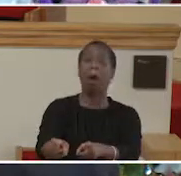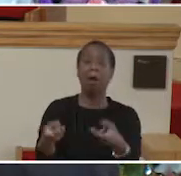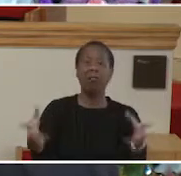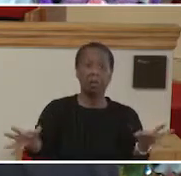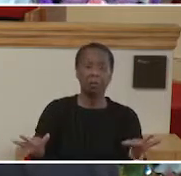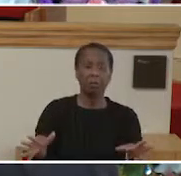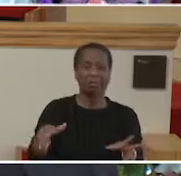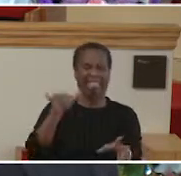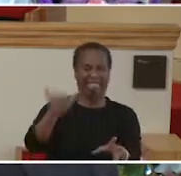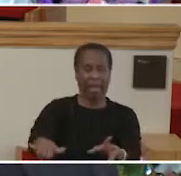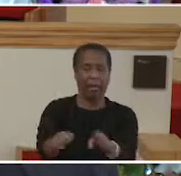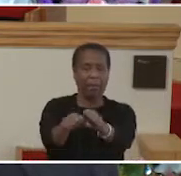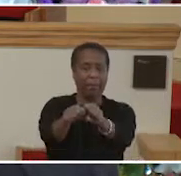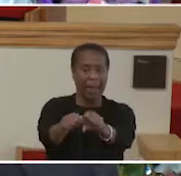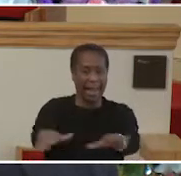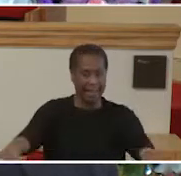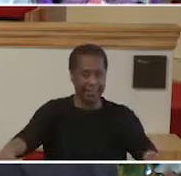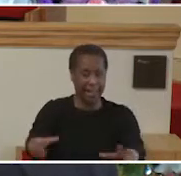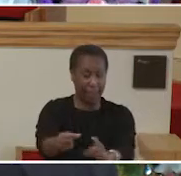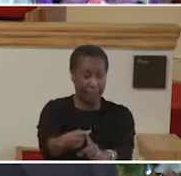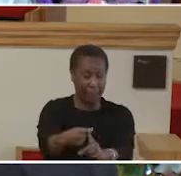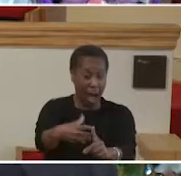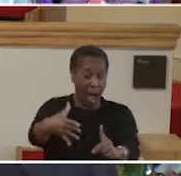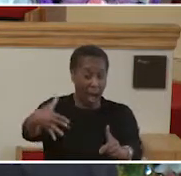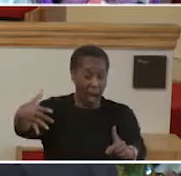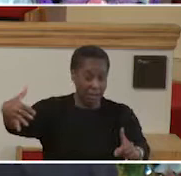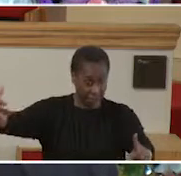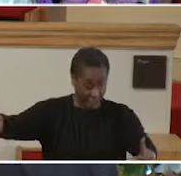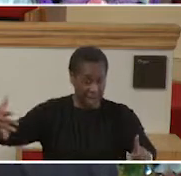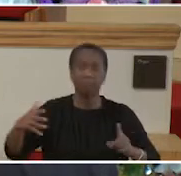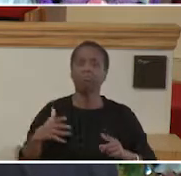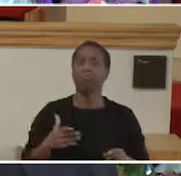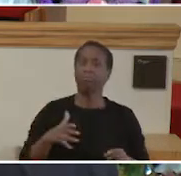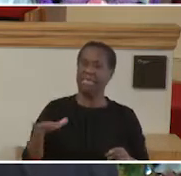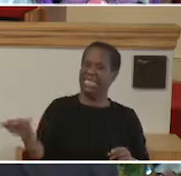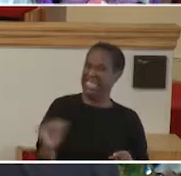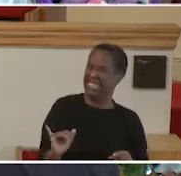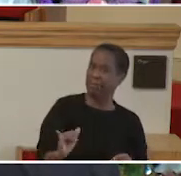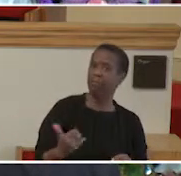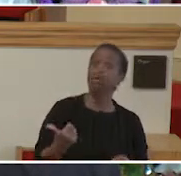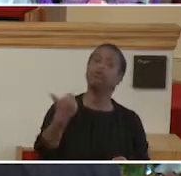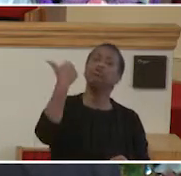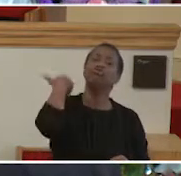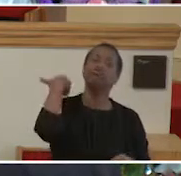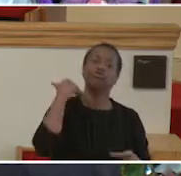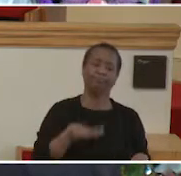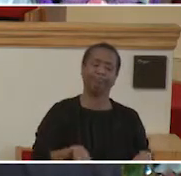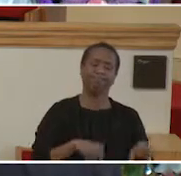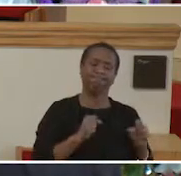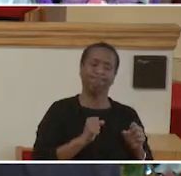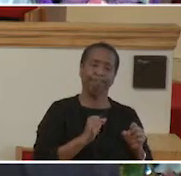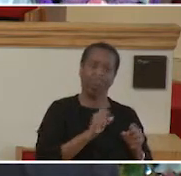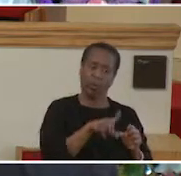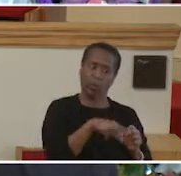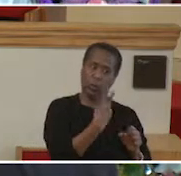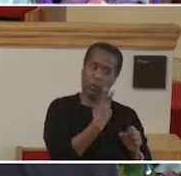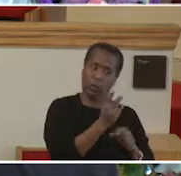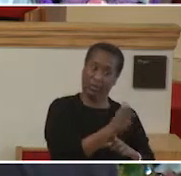and multiplied, just as you took on a day of scarcity,